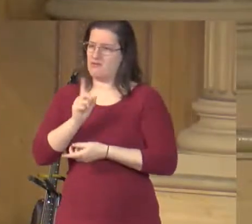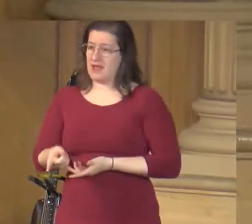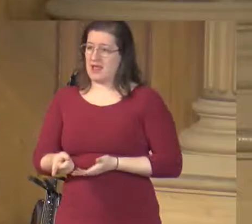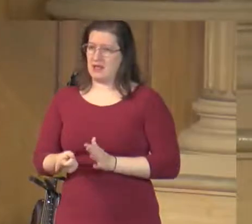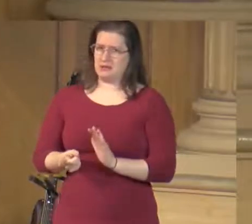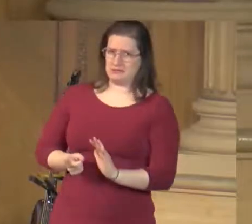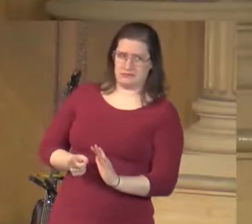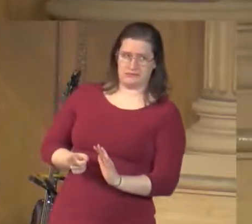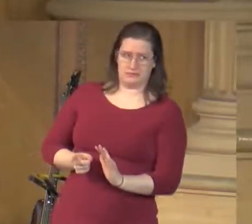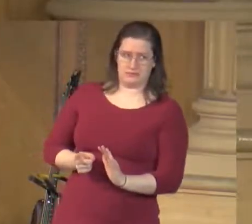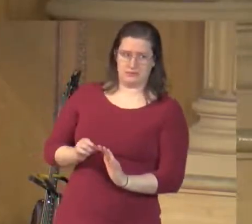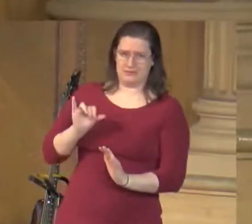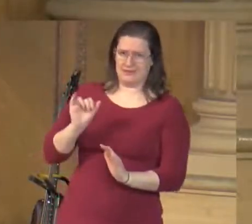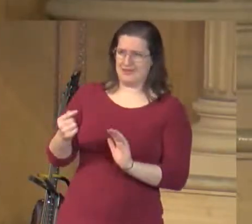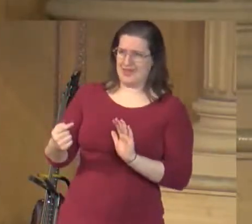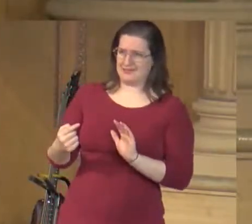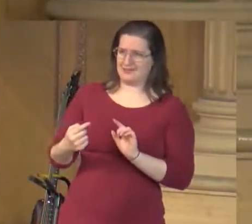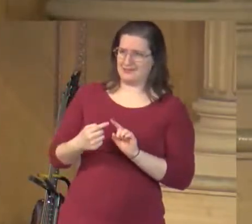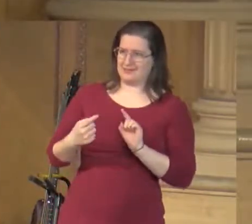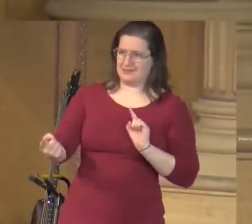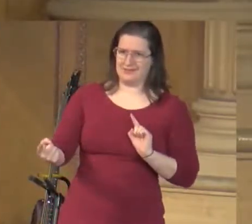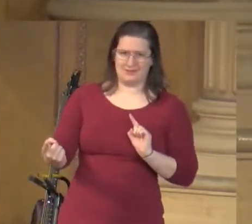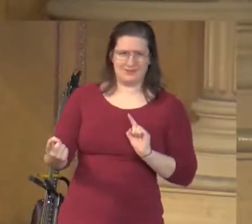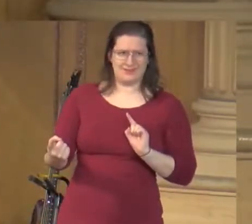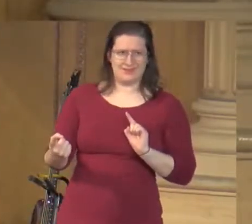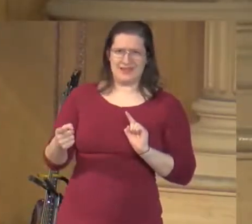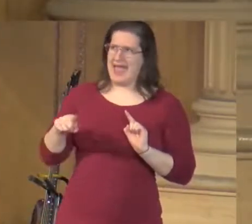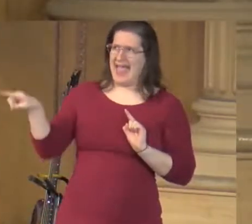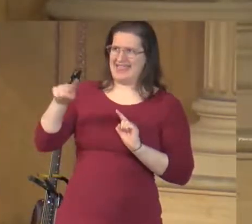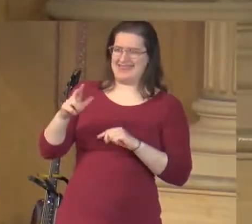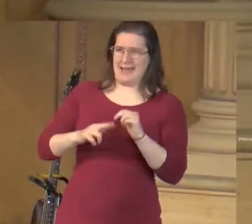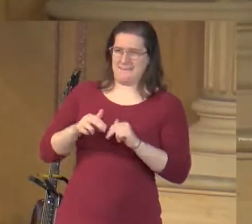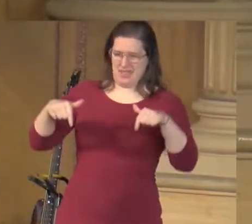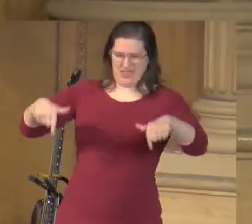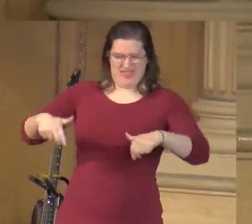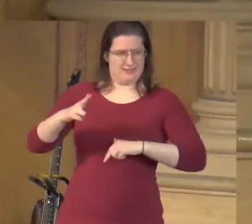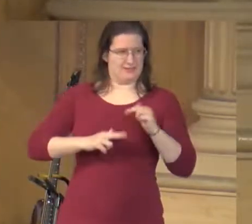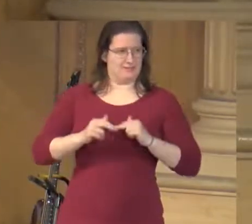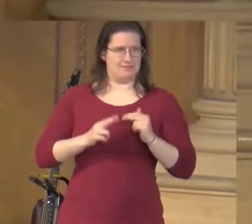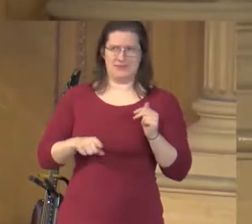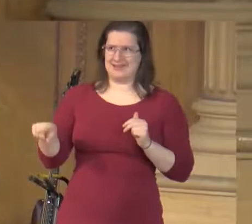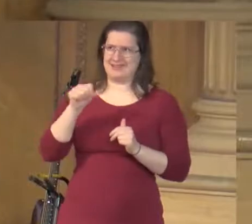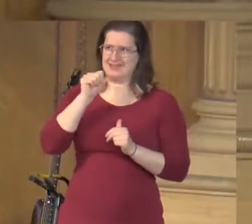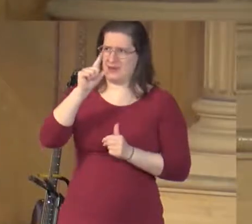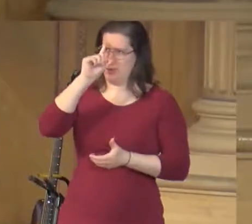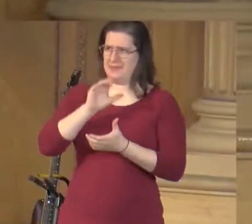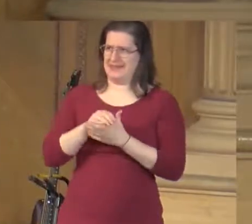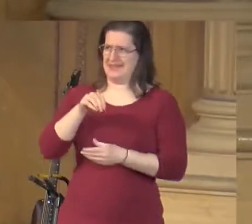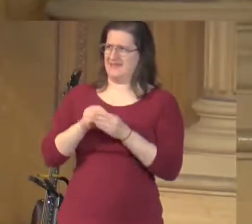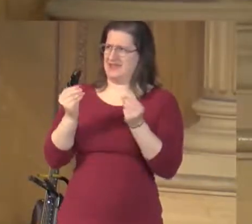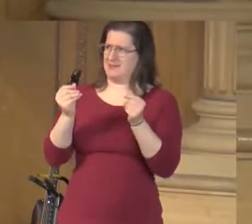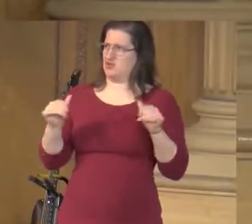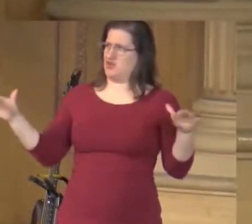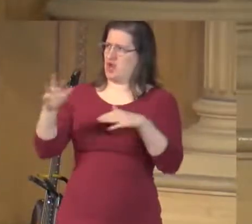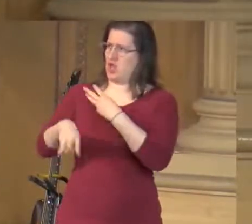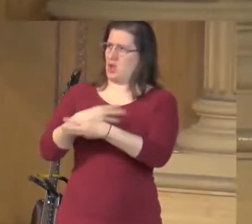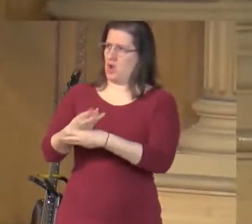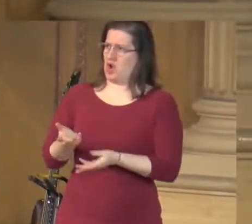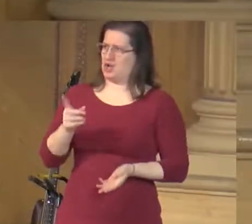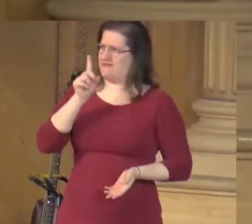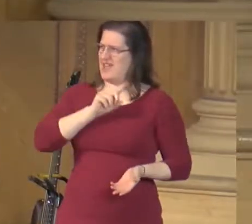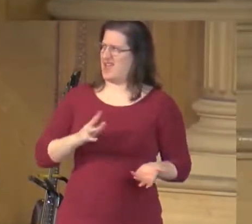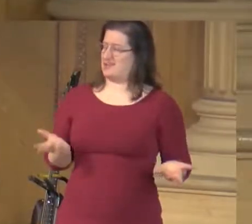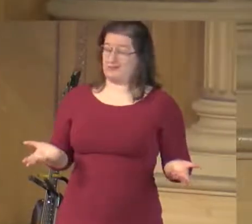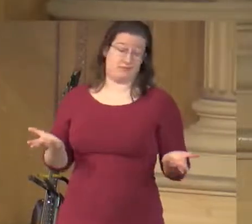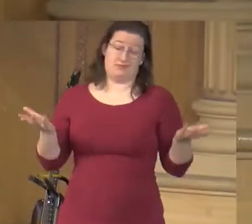I mean, by the way, mean, what a contradiction that they built this place not believing in the reality of the material world. But that was the teaching that